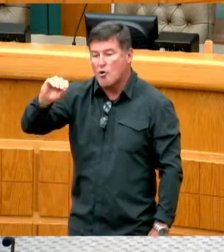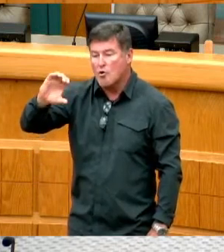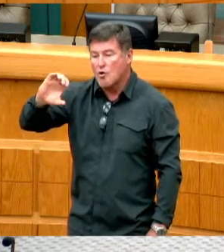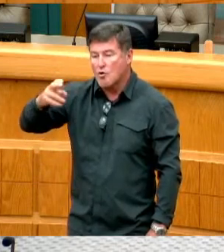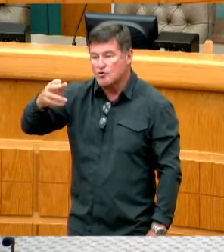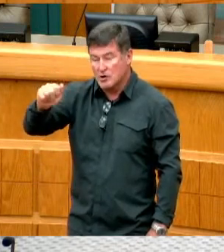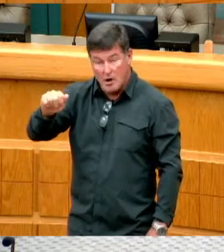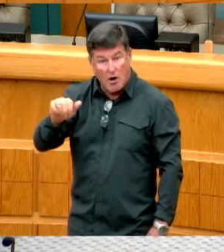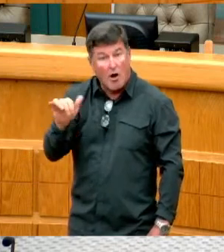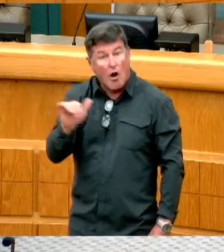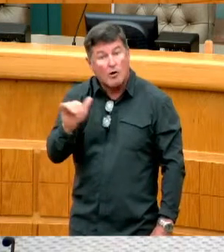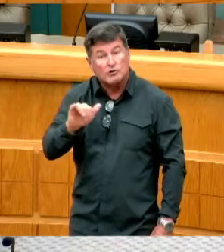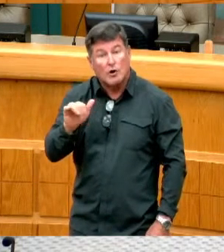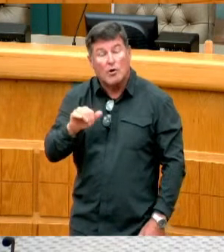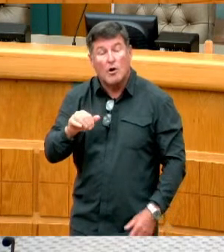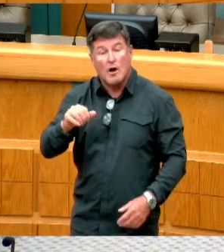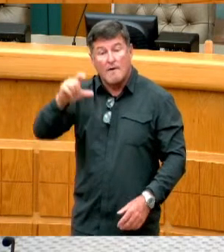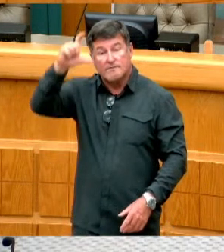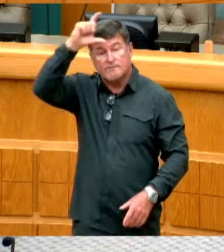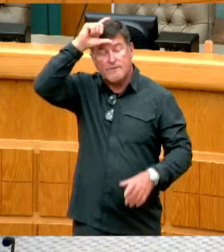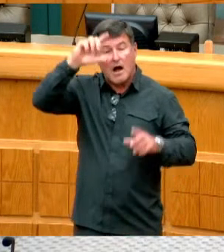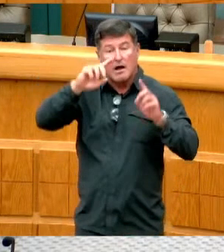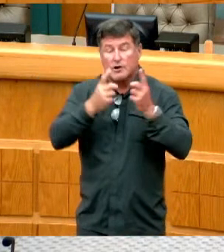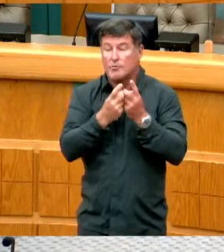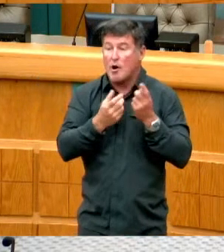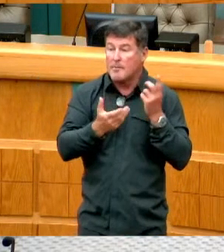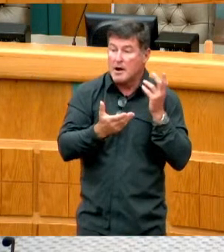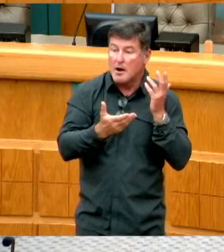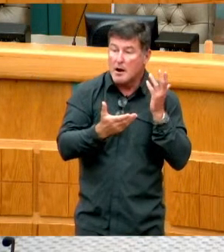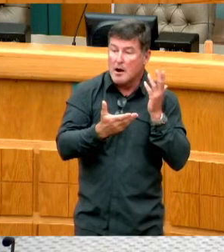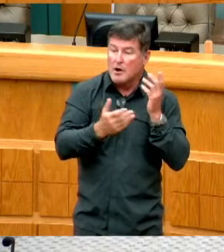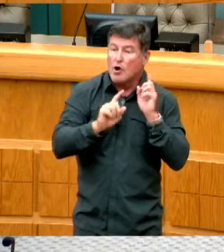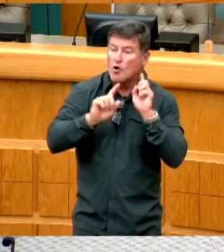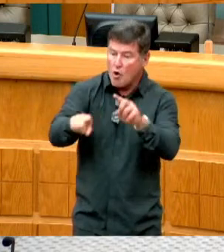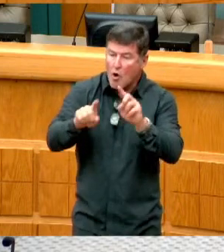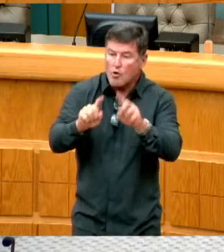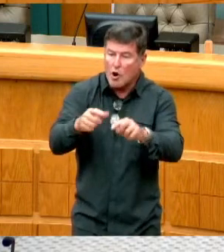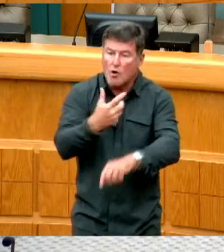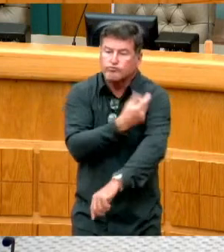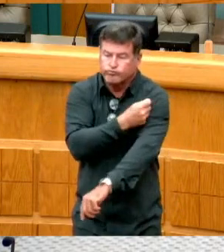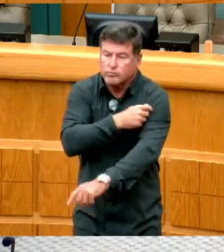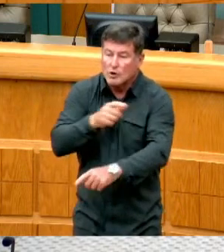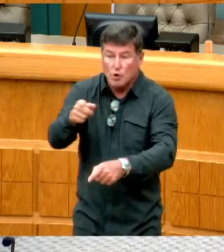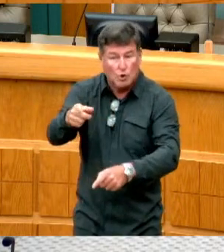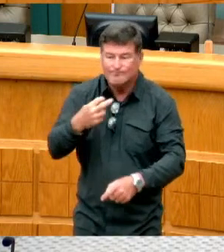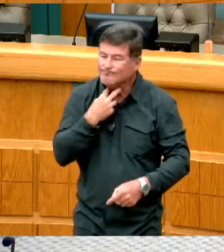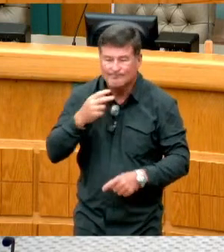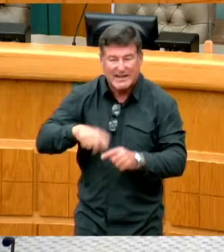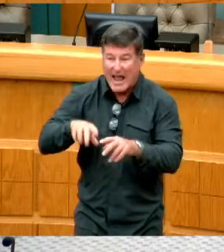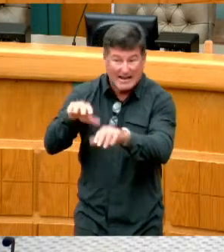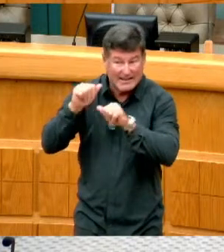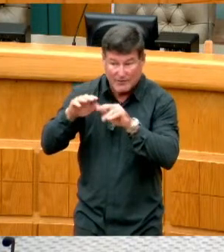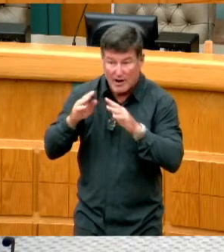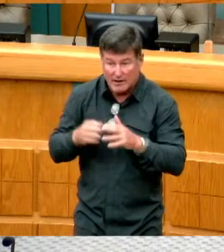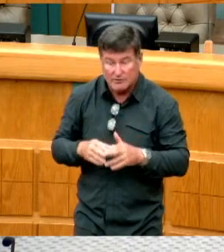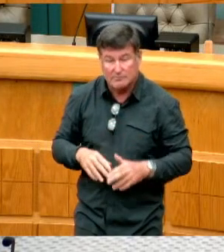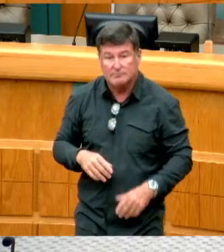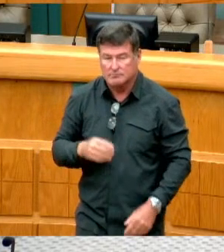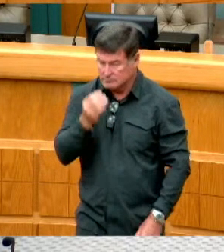those life-saving vaccines to those who cannot leave their home. And you should know this did not arise this